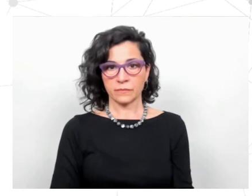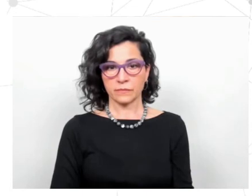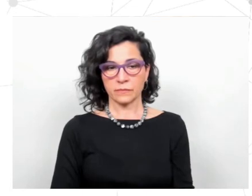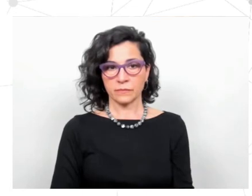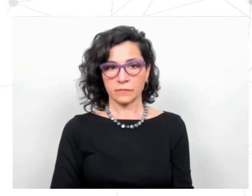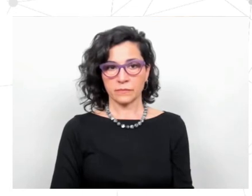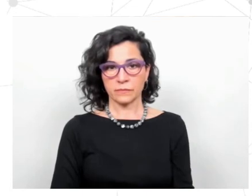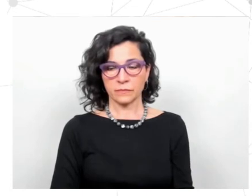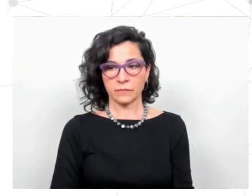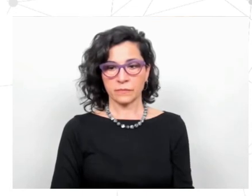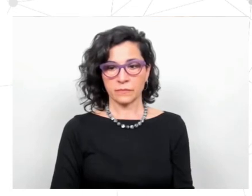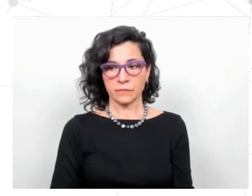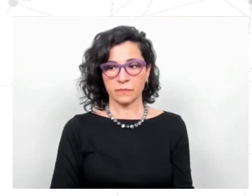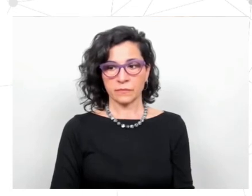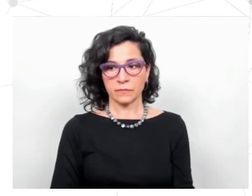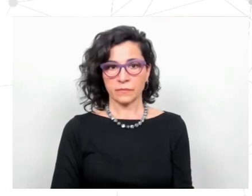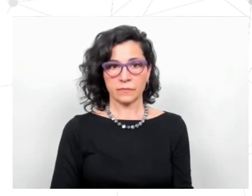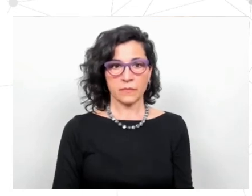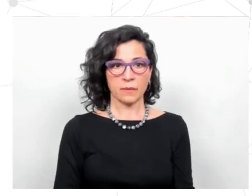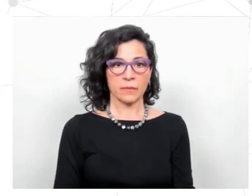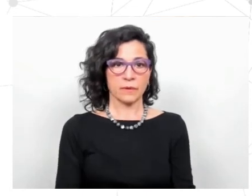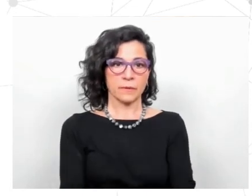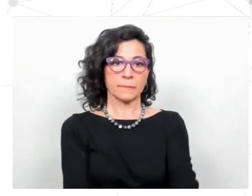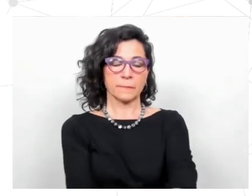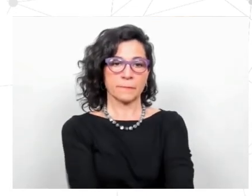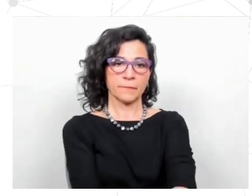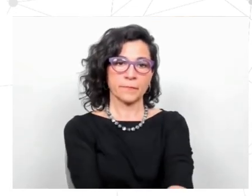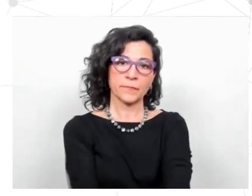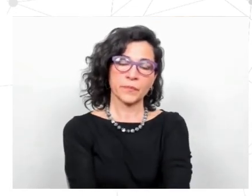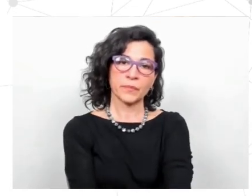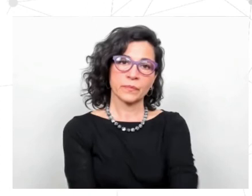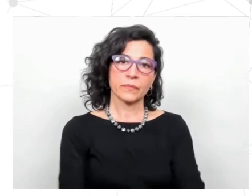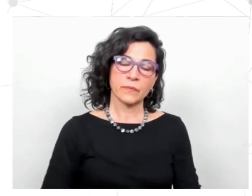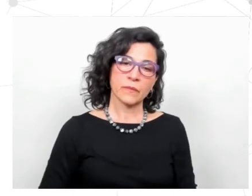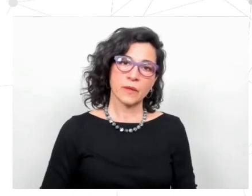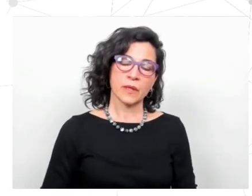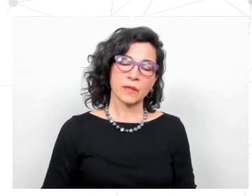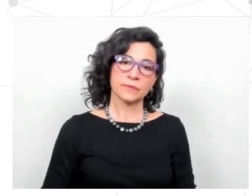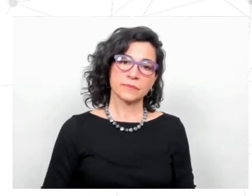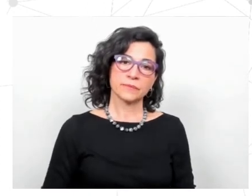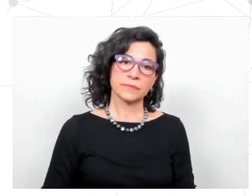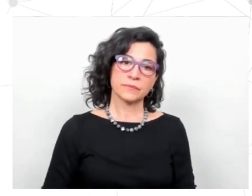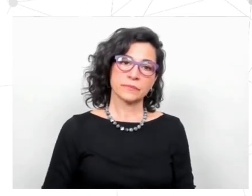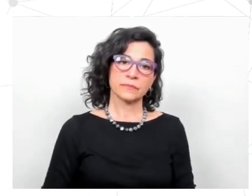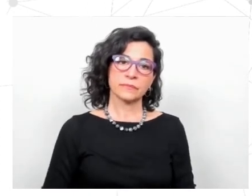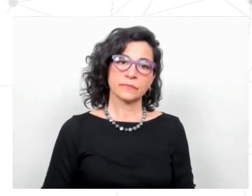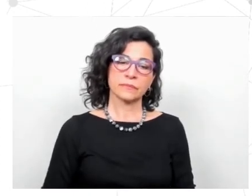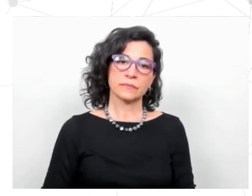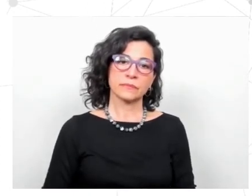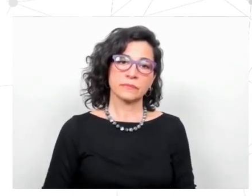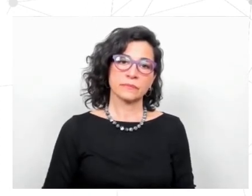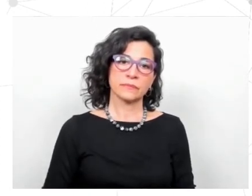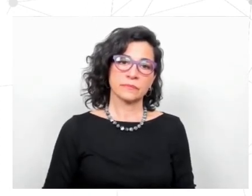of application. But now my question is something about you as